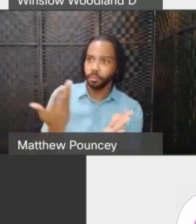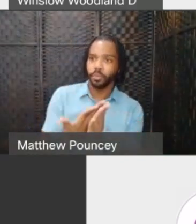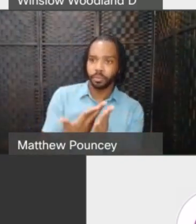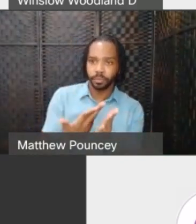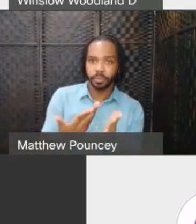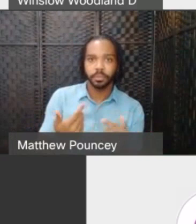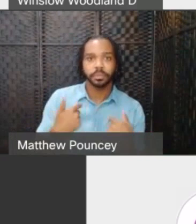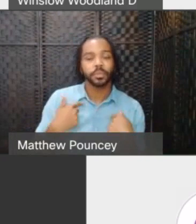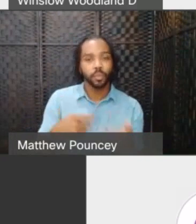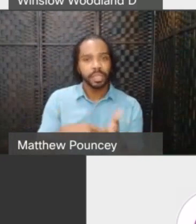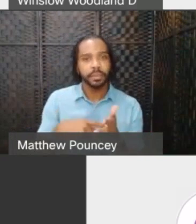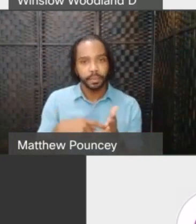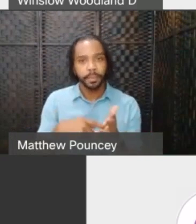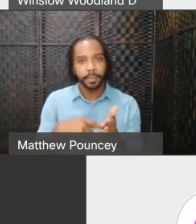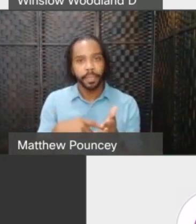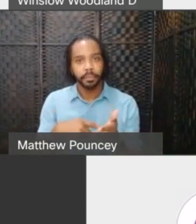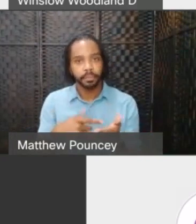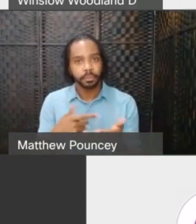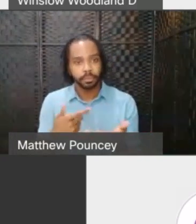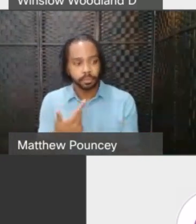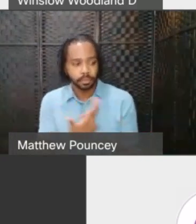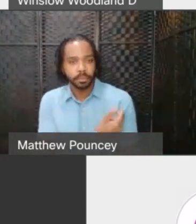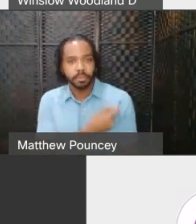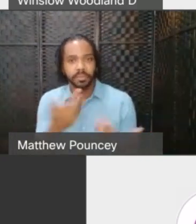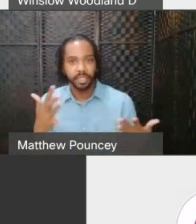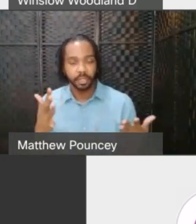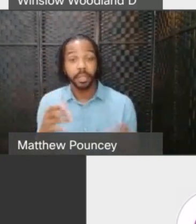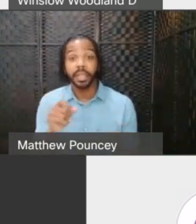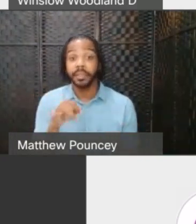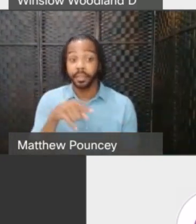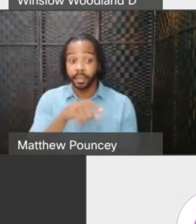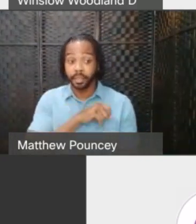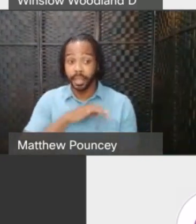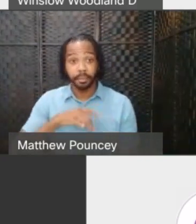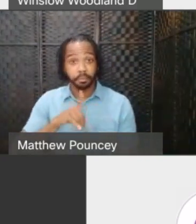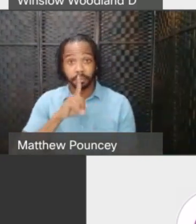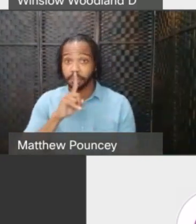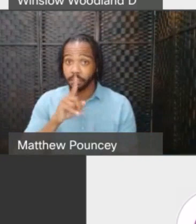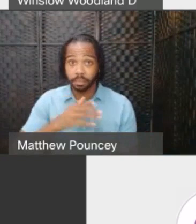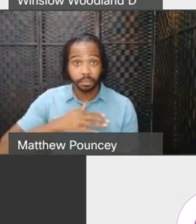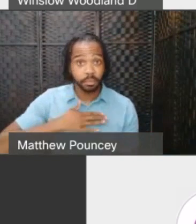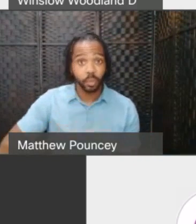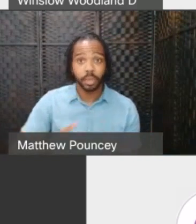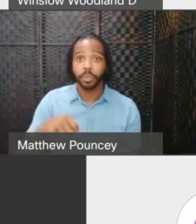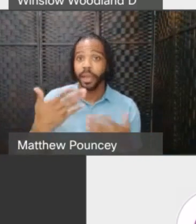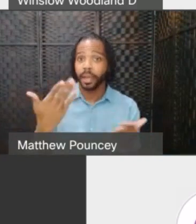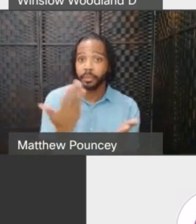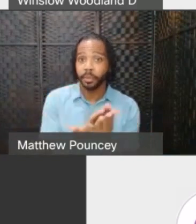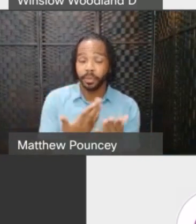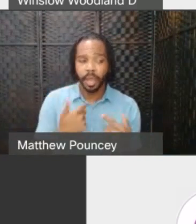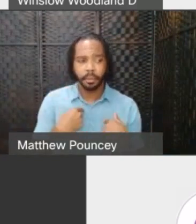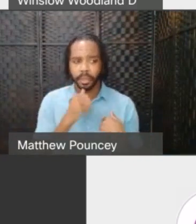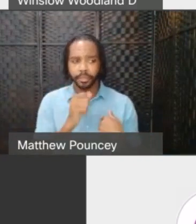COVID-19. So if the person is not willing to provide you with that evidence, then I'm not sure how you